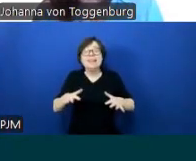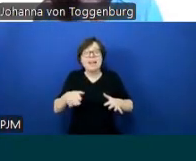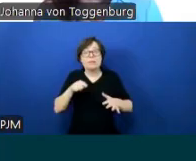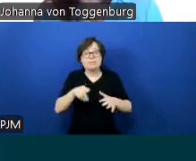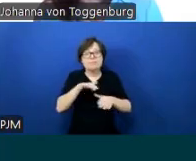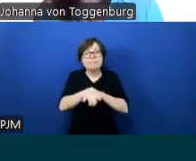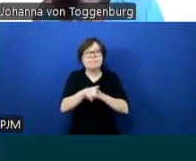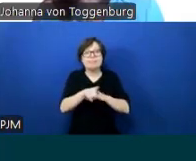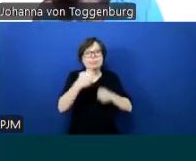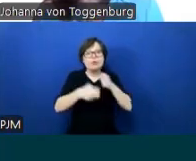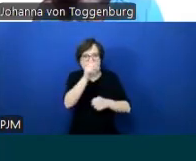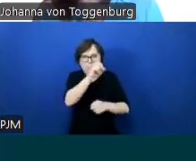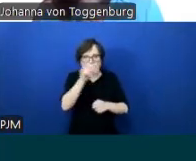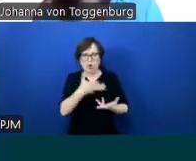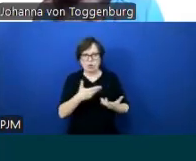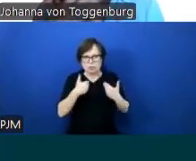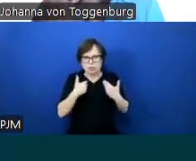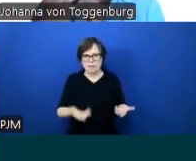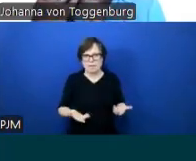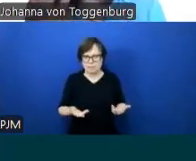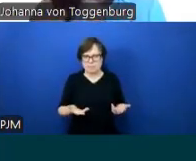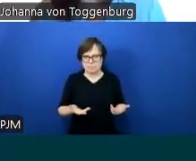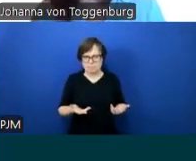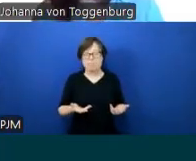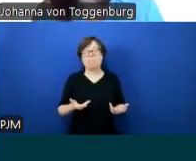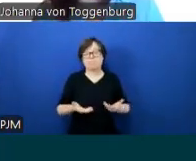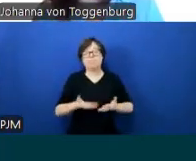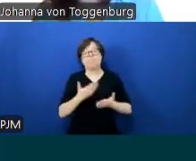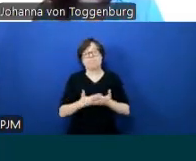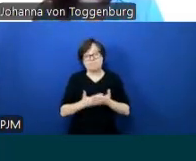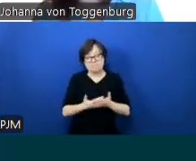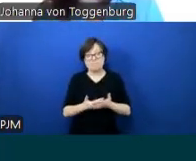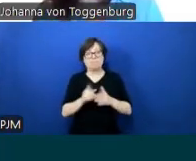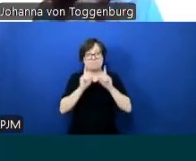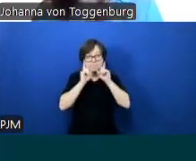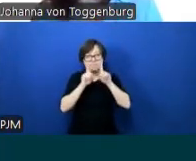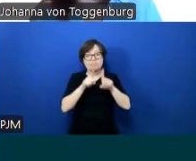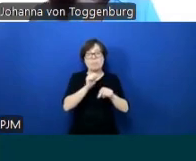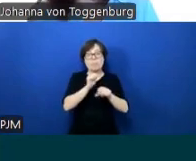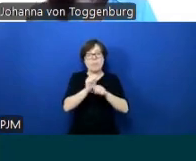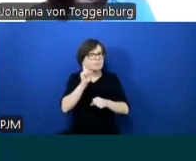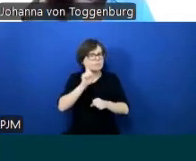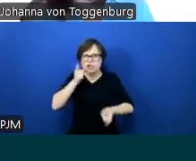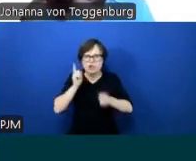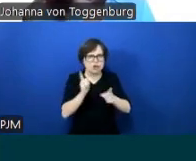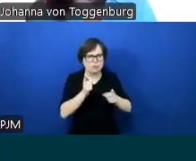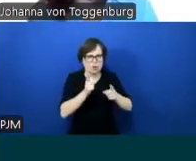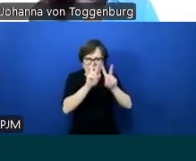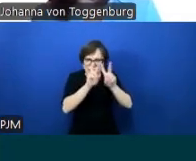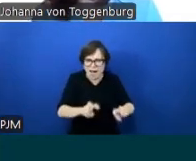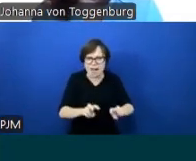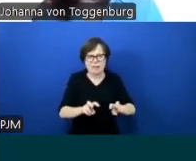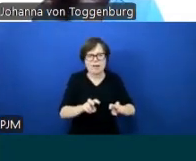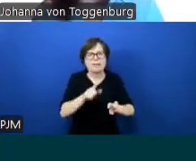living in the city. And so basically it's a rapid analysis tool of hotspots in